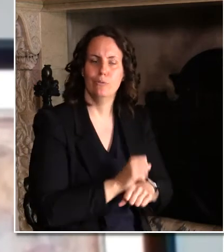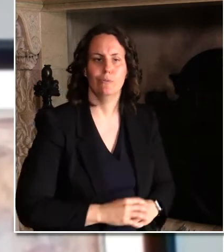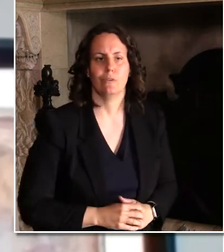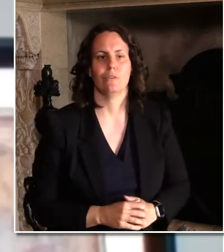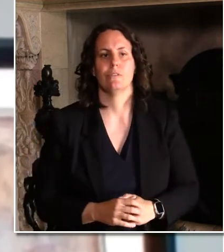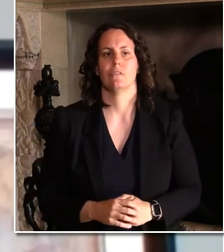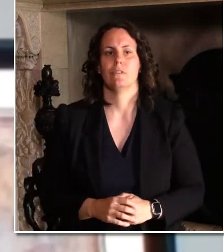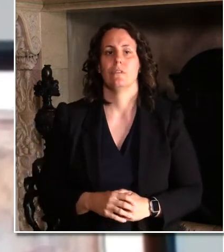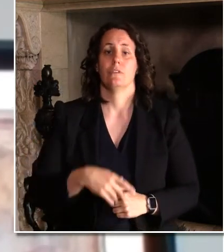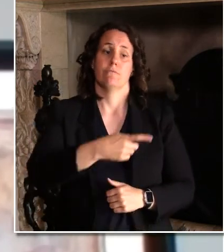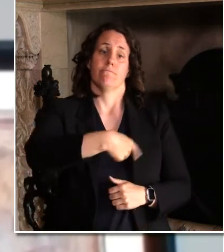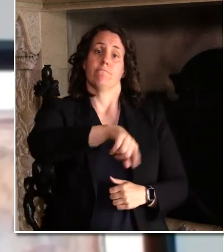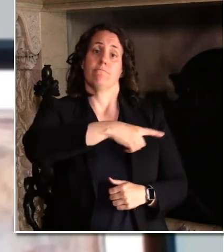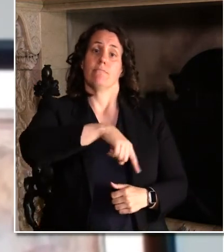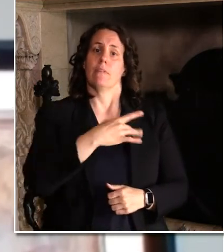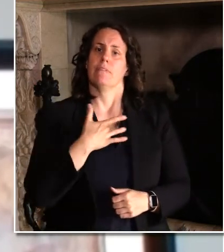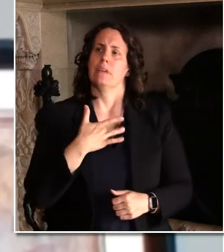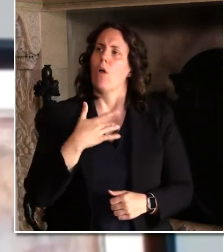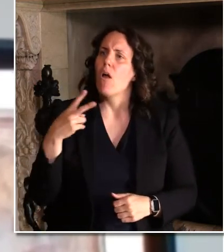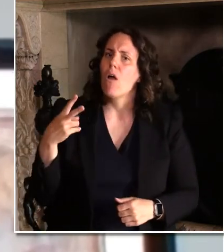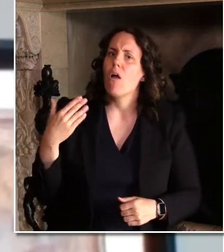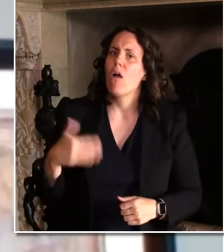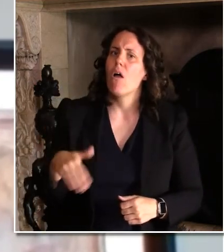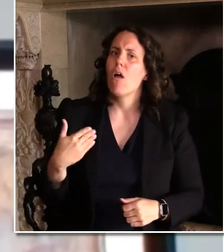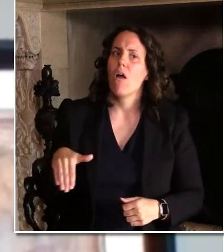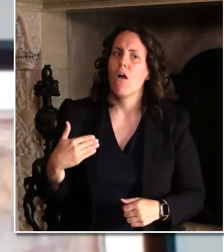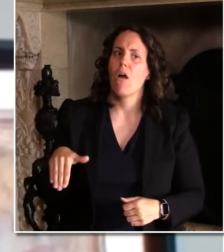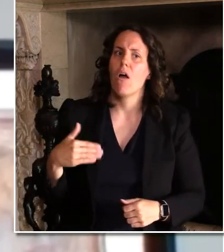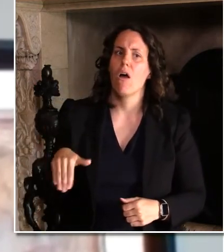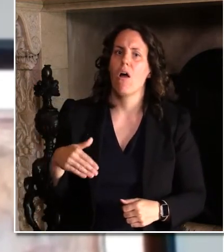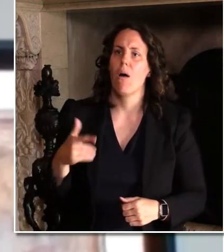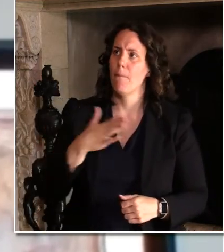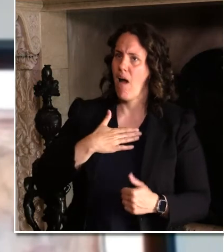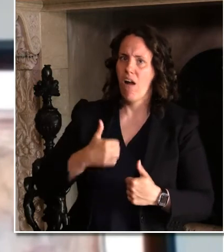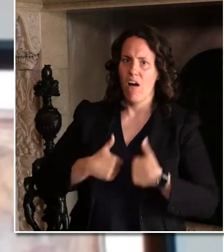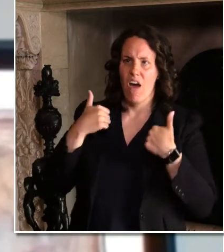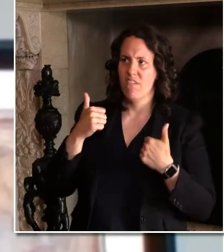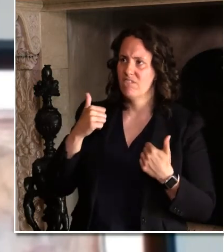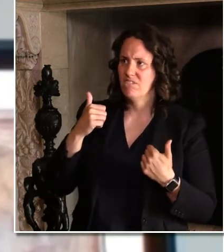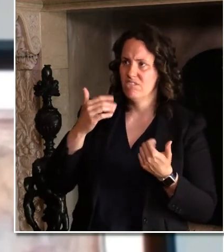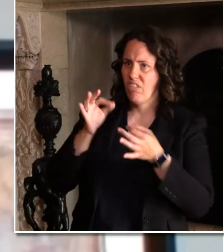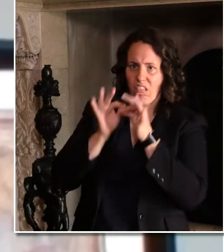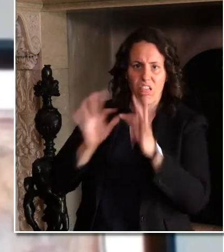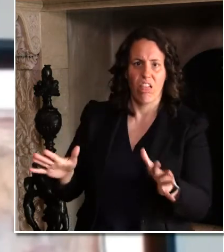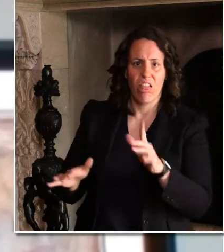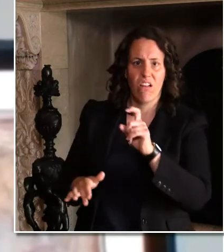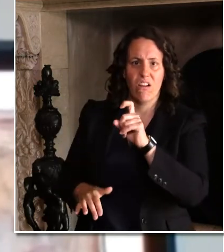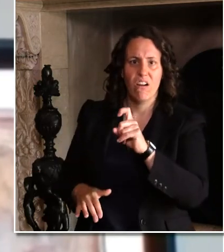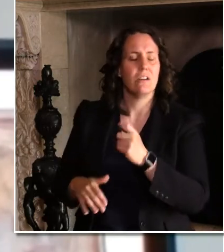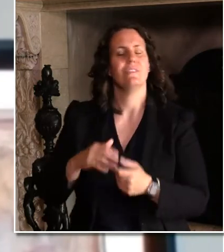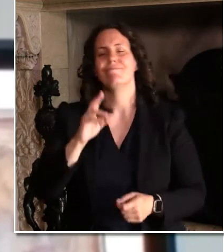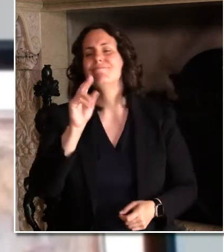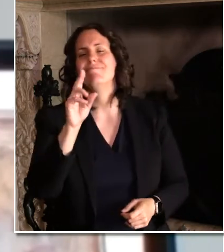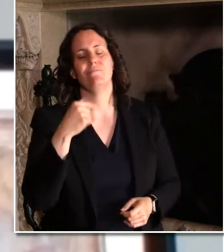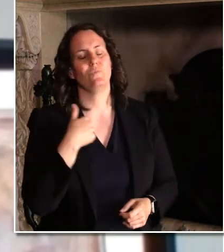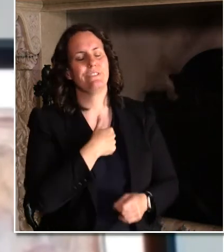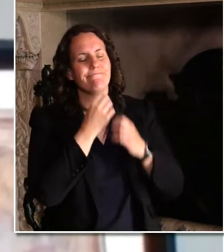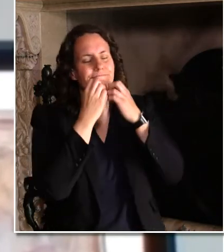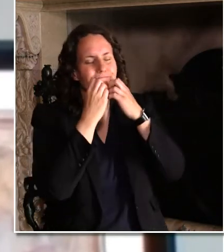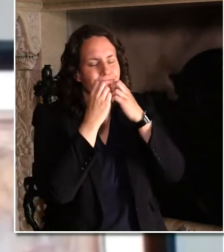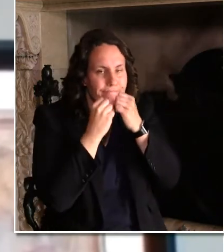are expendable, and I can speak for every caregiver in this state when I say with my whole heart that they are not. These are your moms